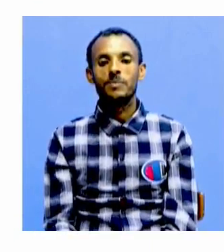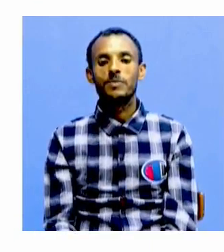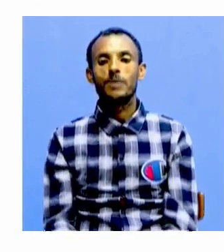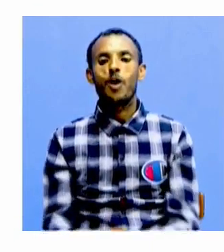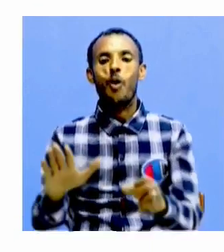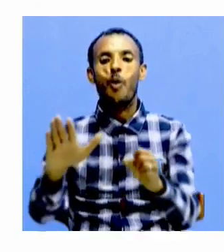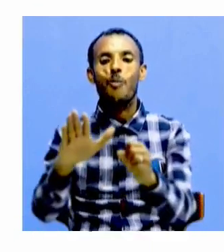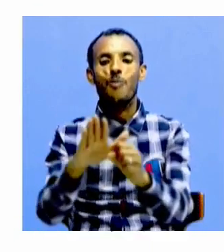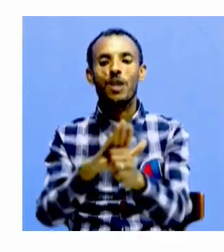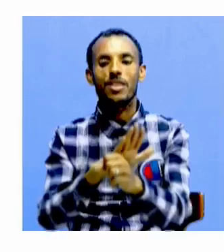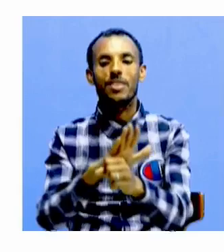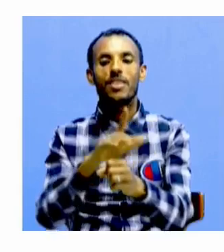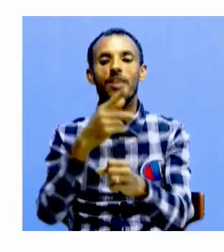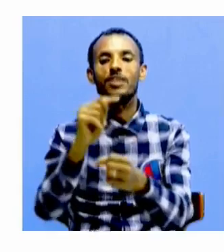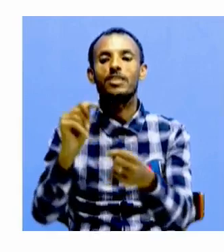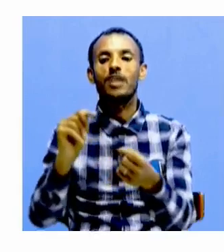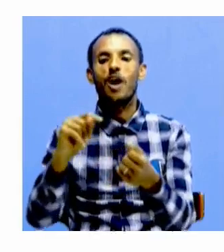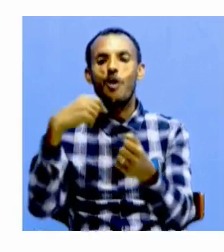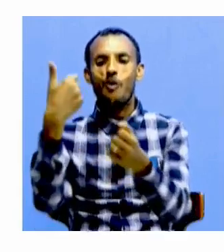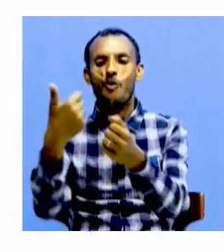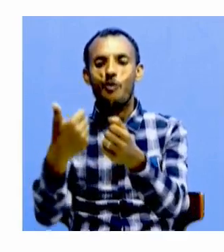Complete the following sentences.